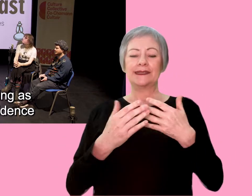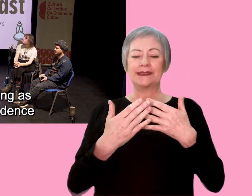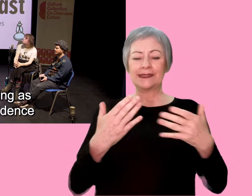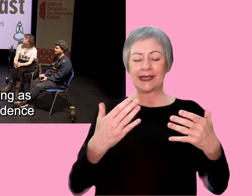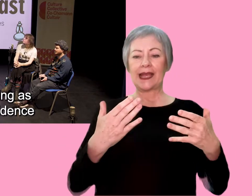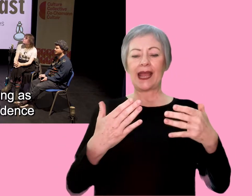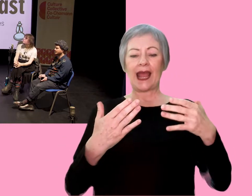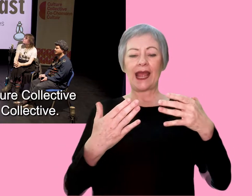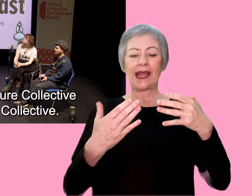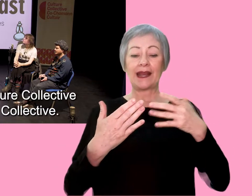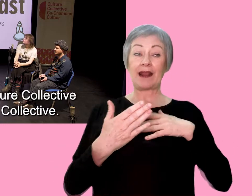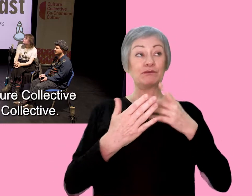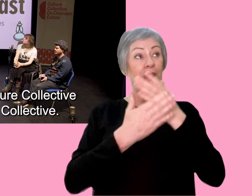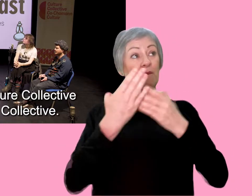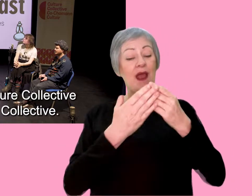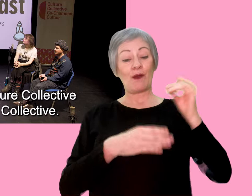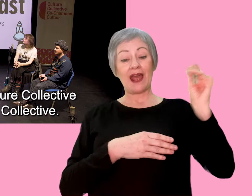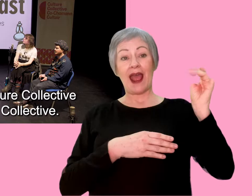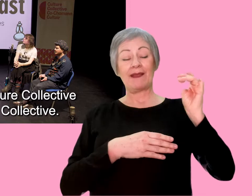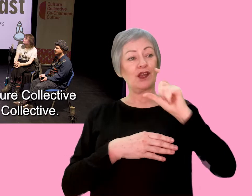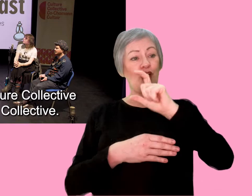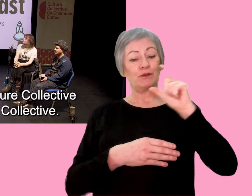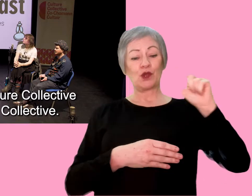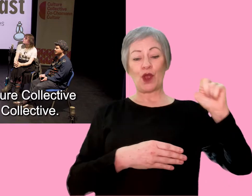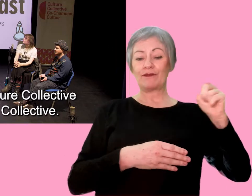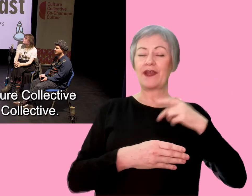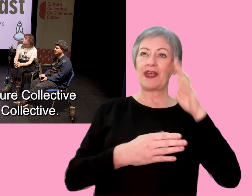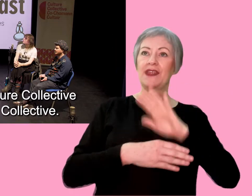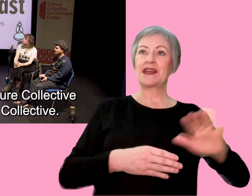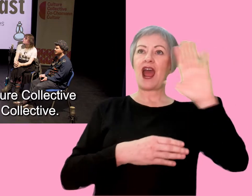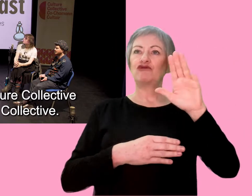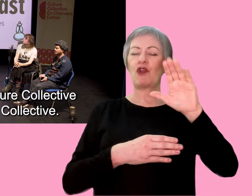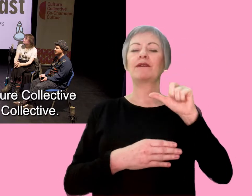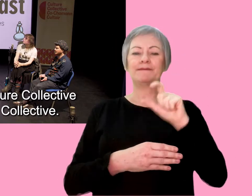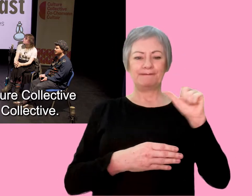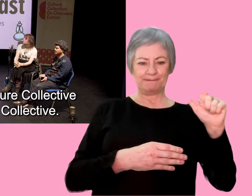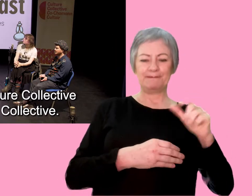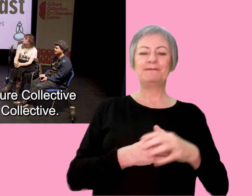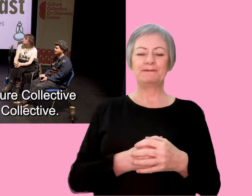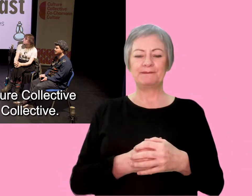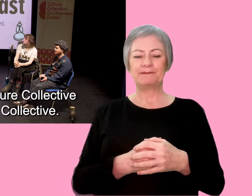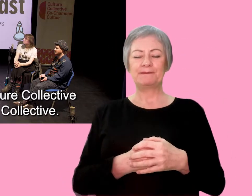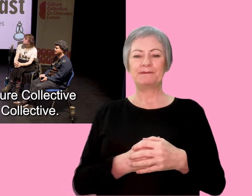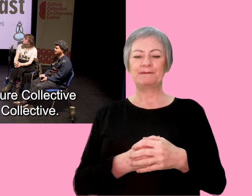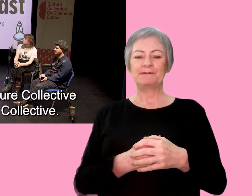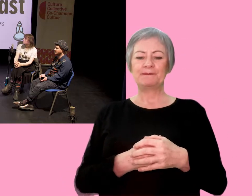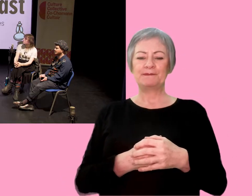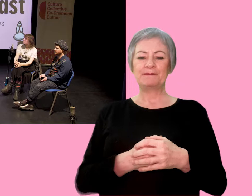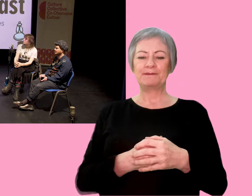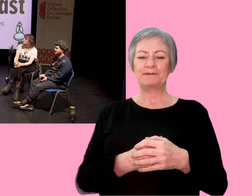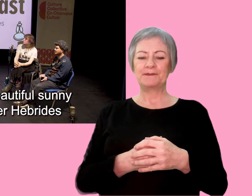co chuman cultar na Gaeltach agus sinne mar fárs in chuman cultar náisiúnta. Cool